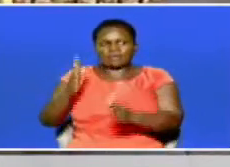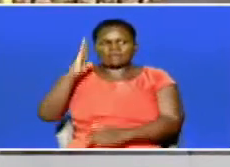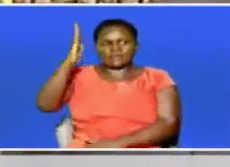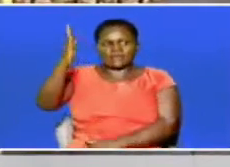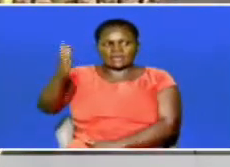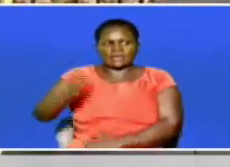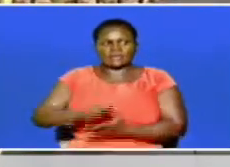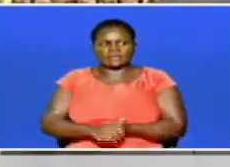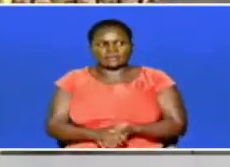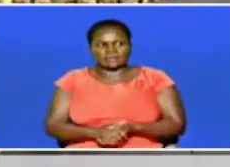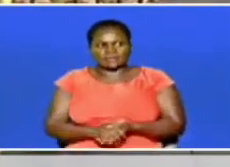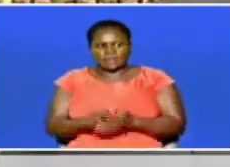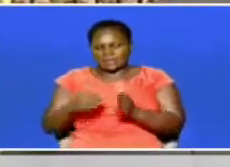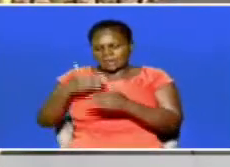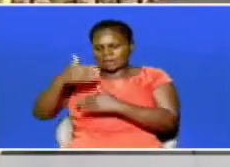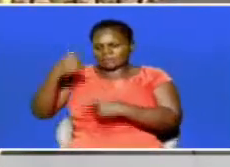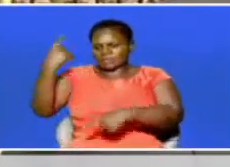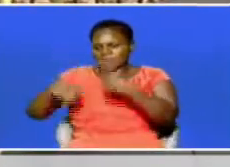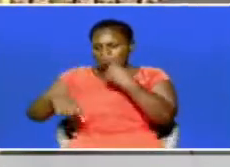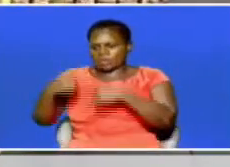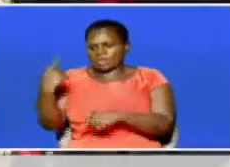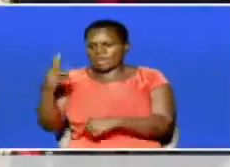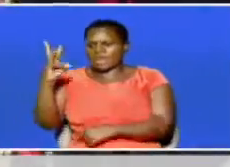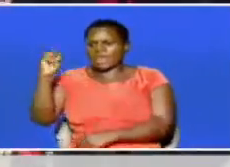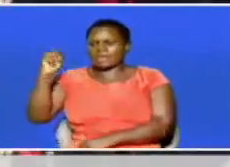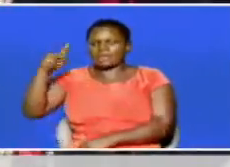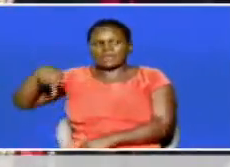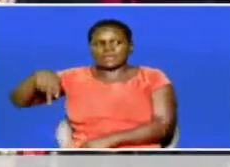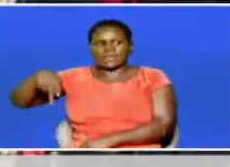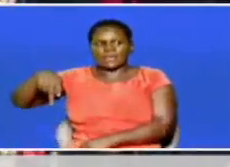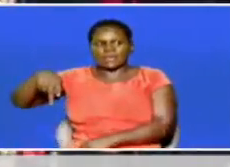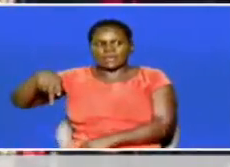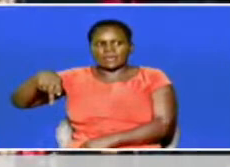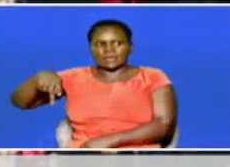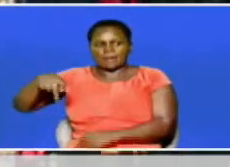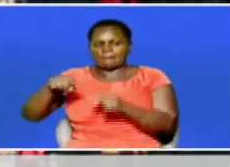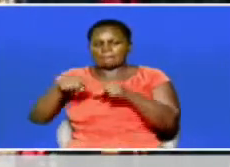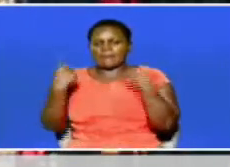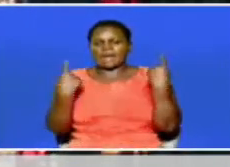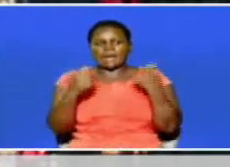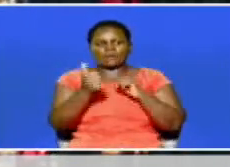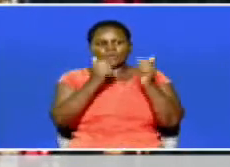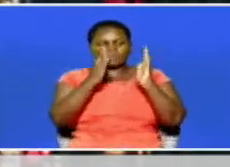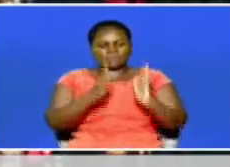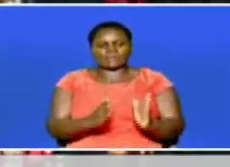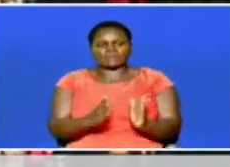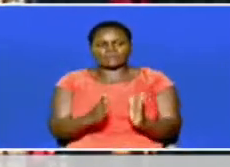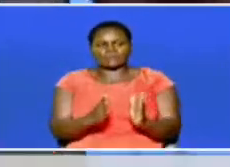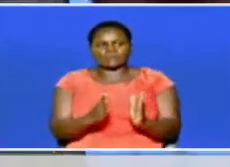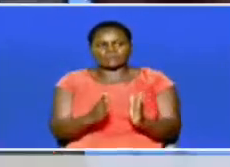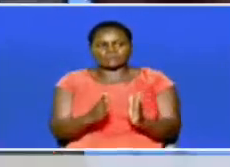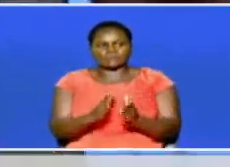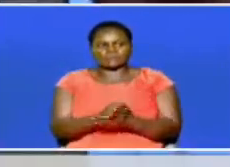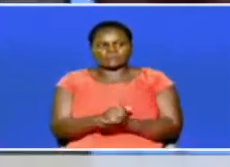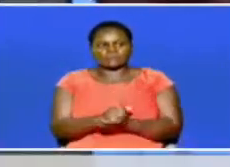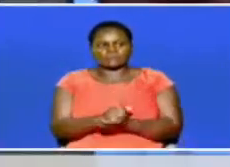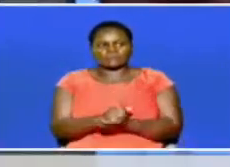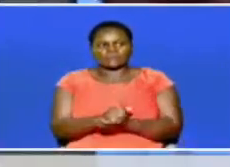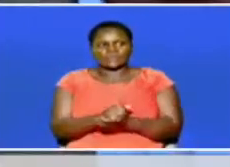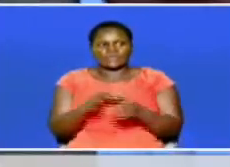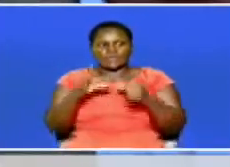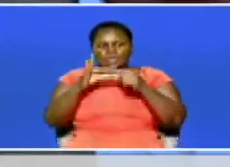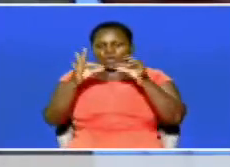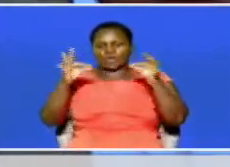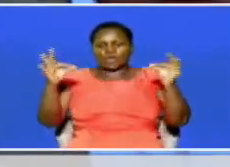direct tickets. This is after the win of current MP Elisha Odhiambo was disputed by his competitor Jalango Midiwo. It has been a